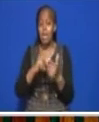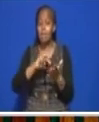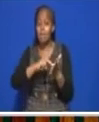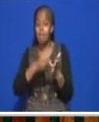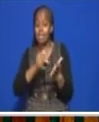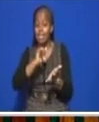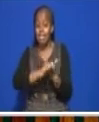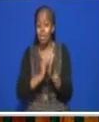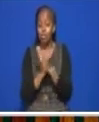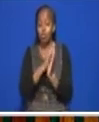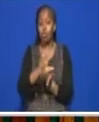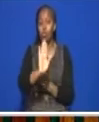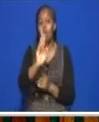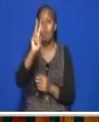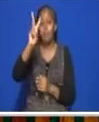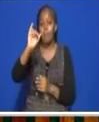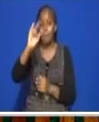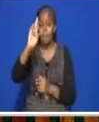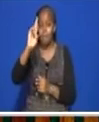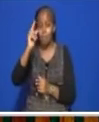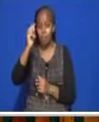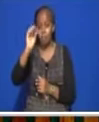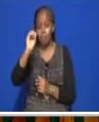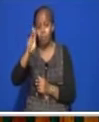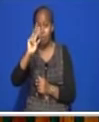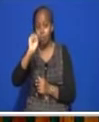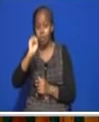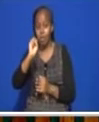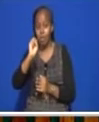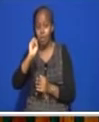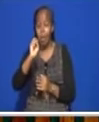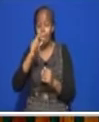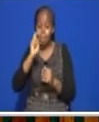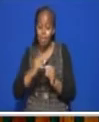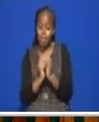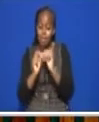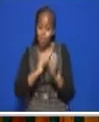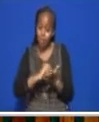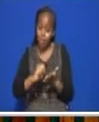stories that incline towards virtues